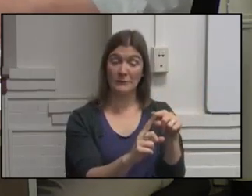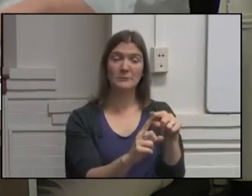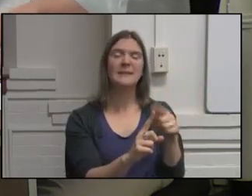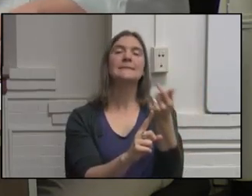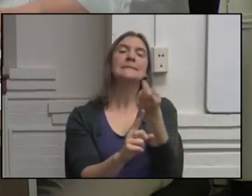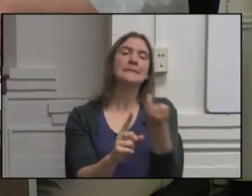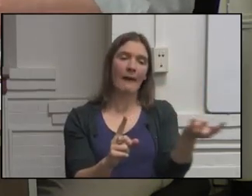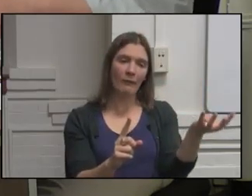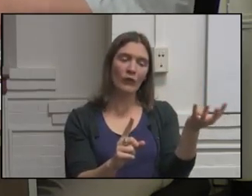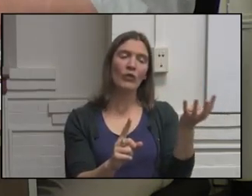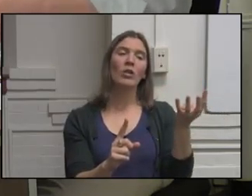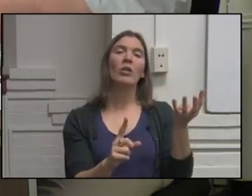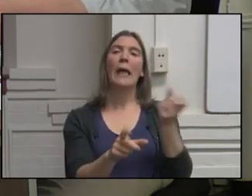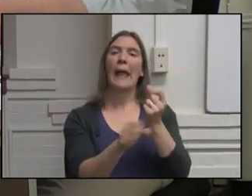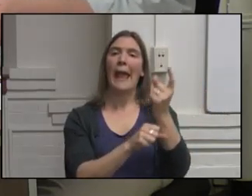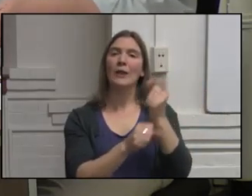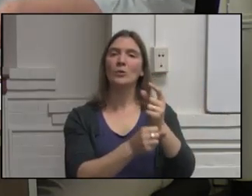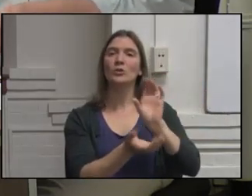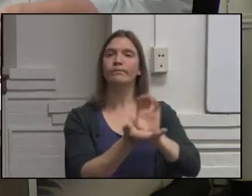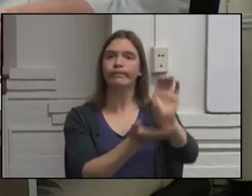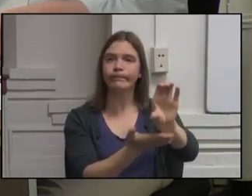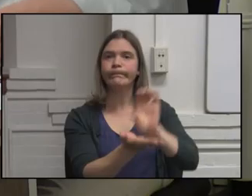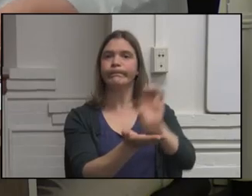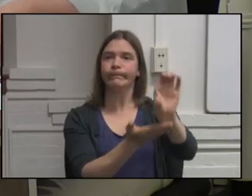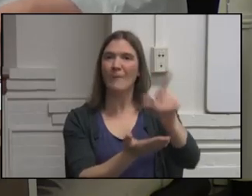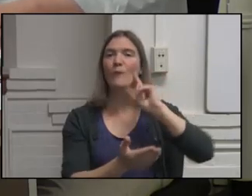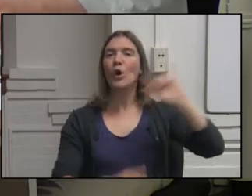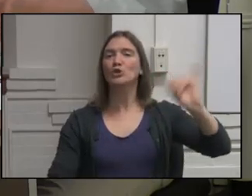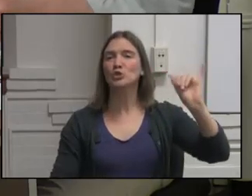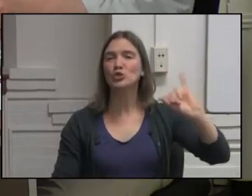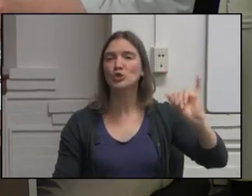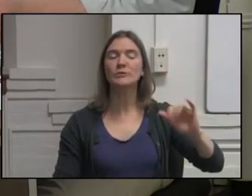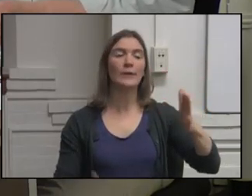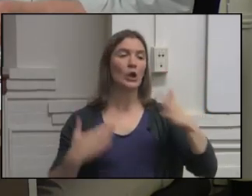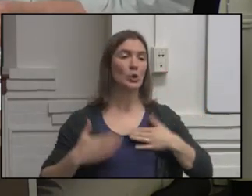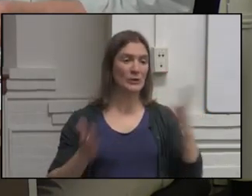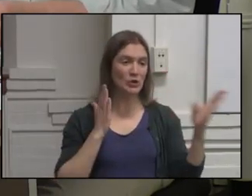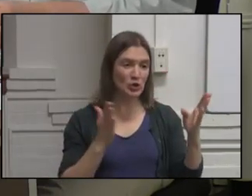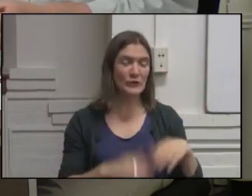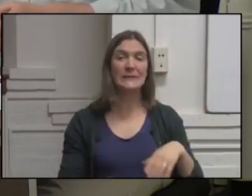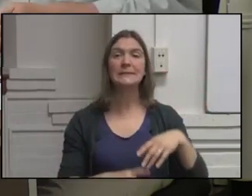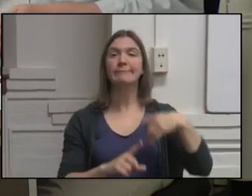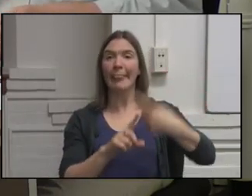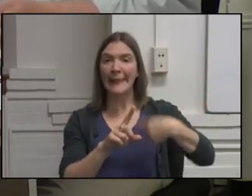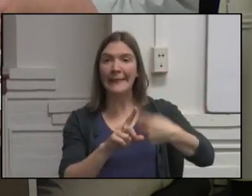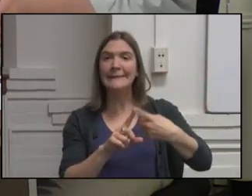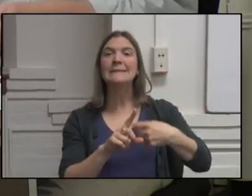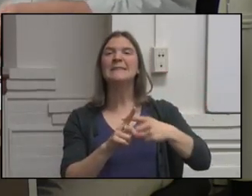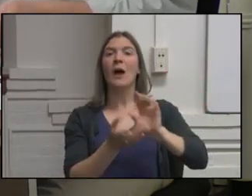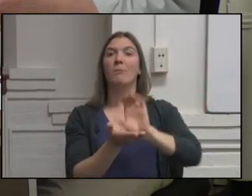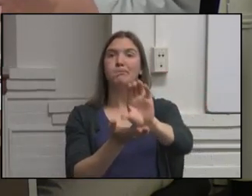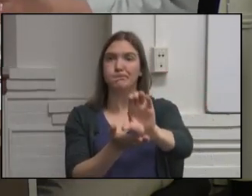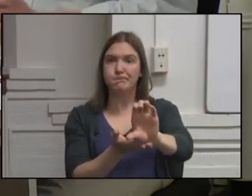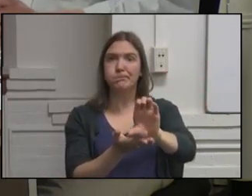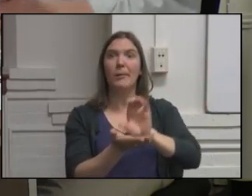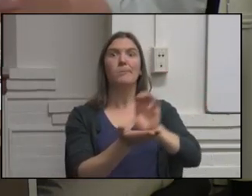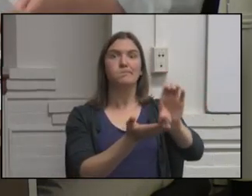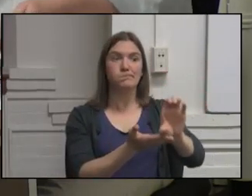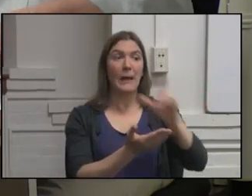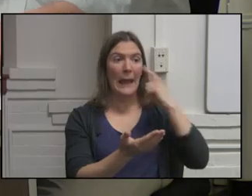several annual payments that we make for insurance, human services, lease, and note